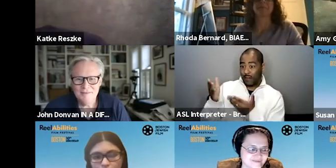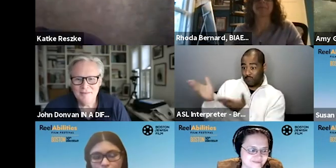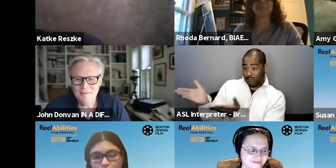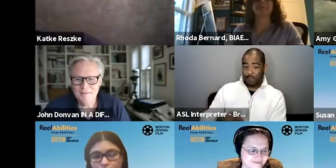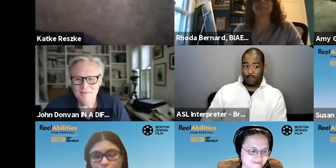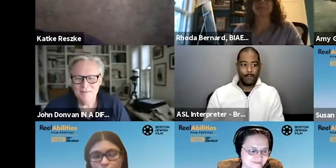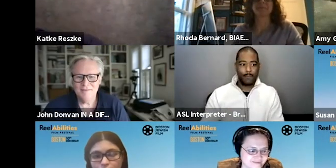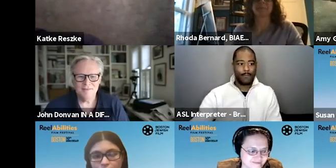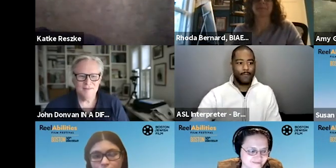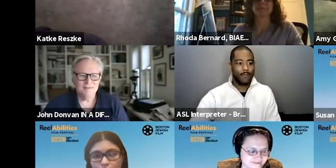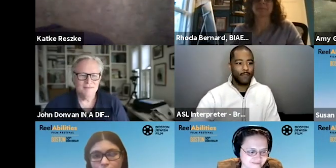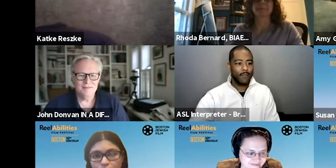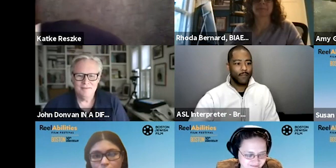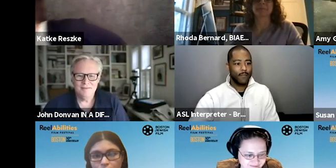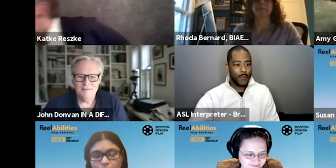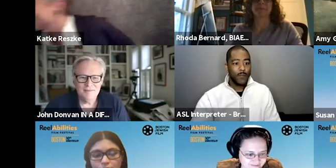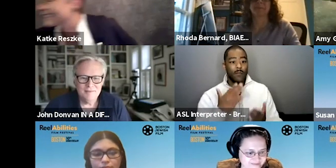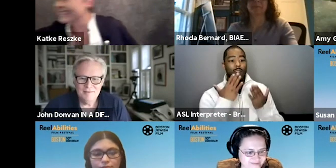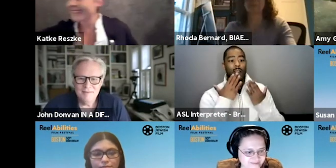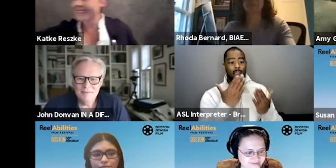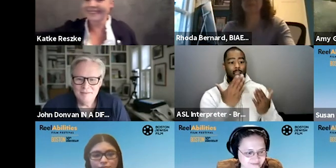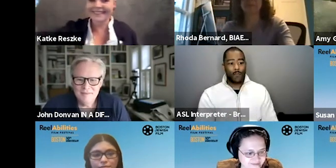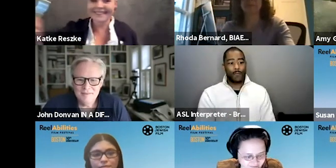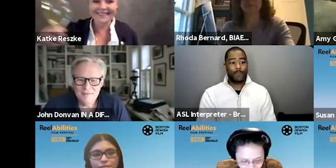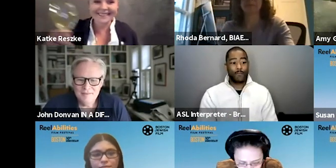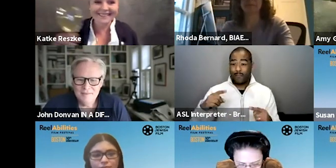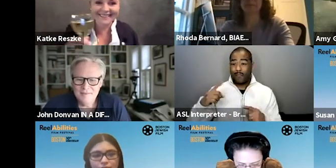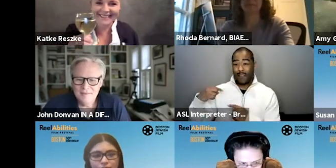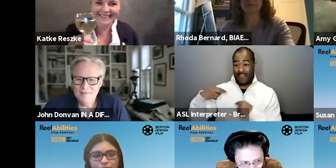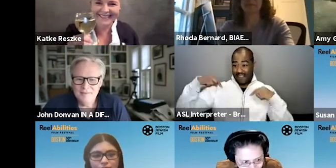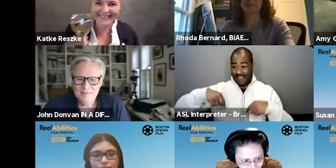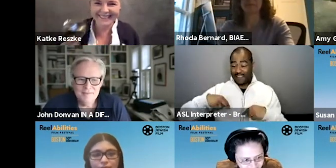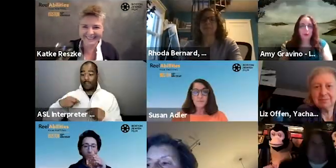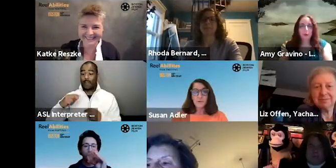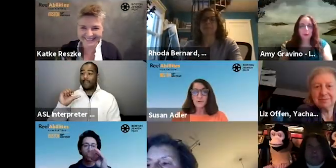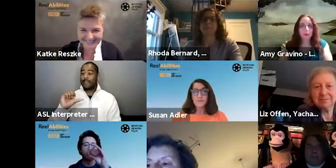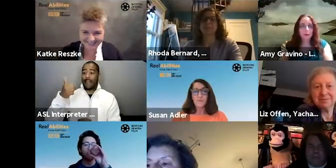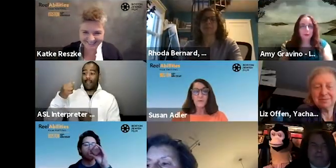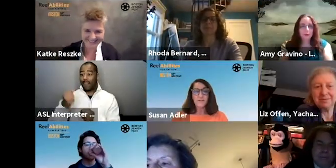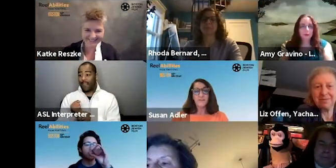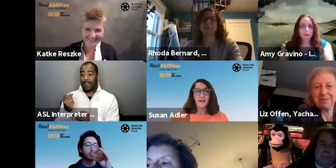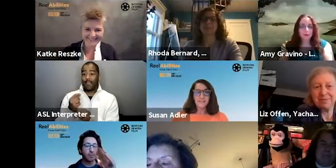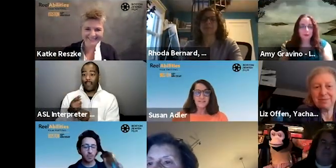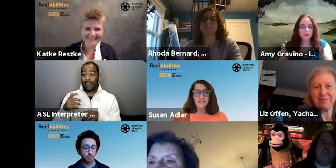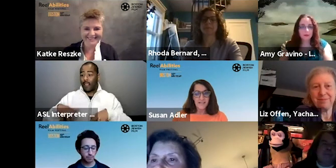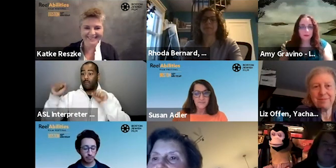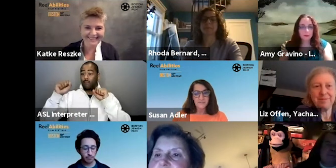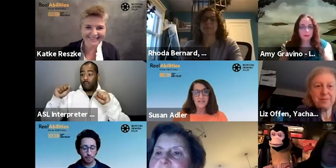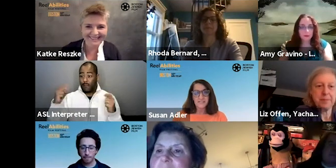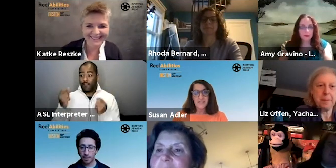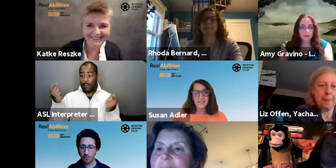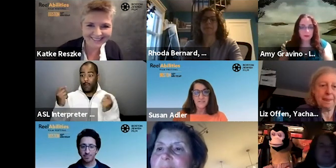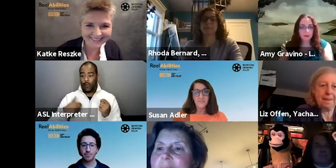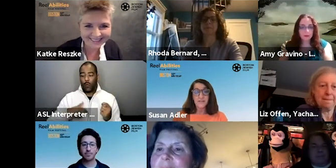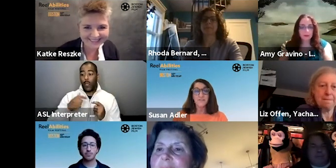anniversary ReelAbilities Boston Festival has been all that we had hoped it would be. The films, programs, and wonderful audience engagement